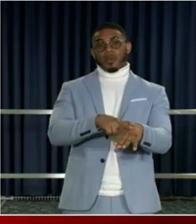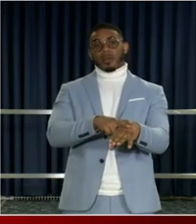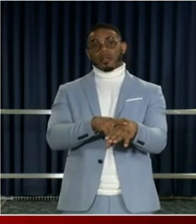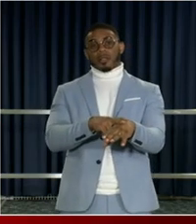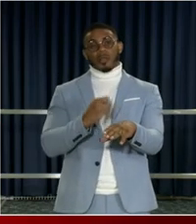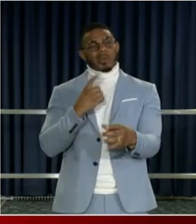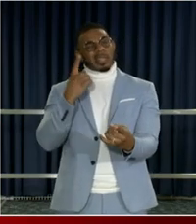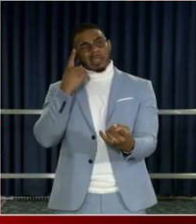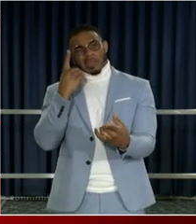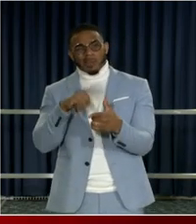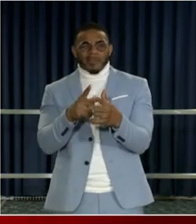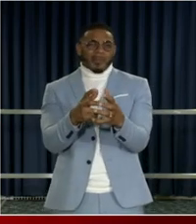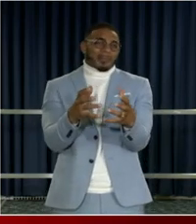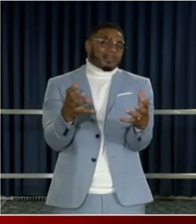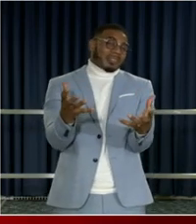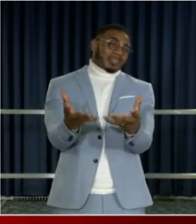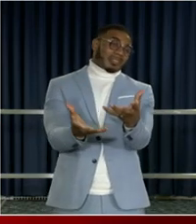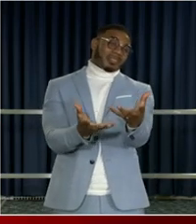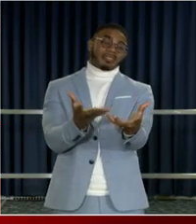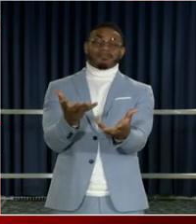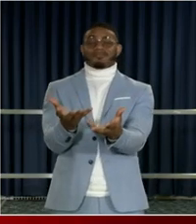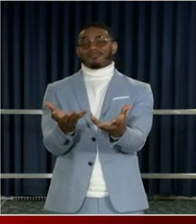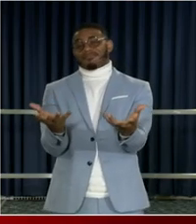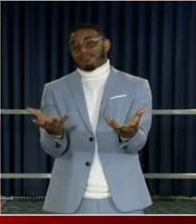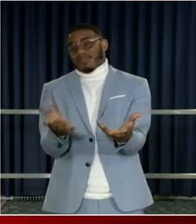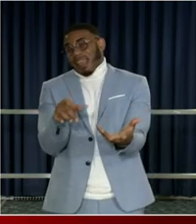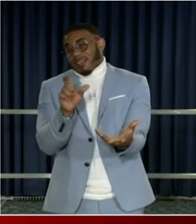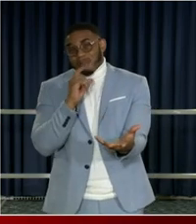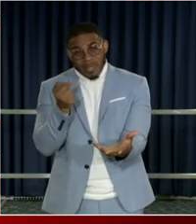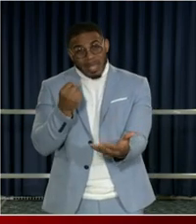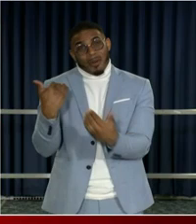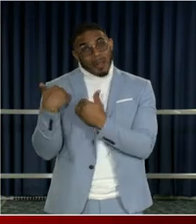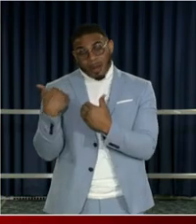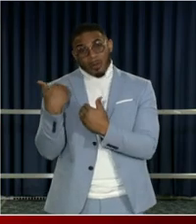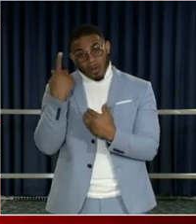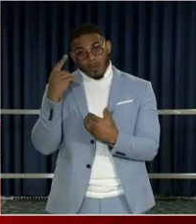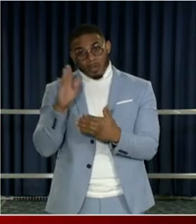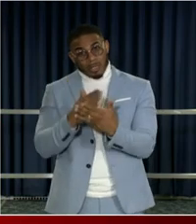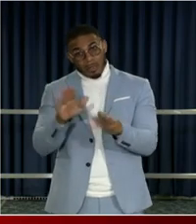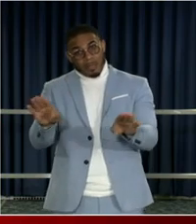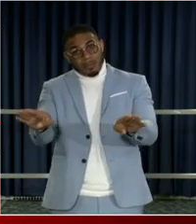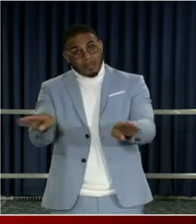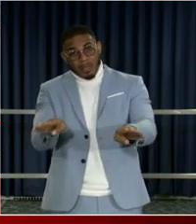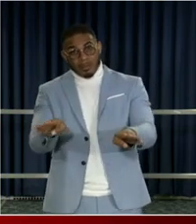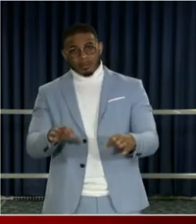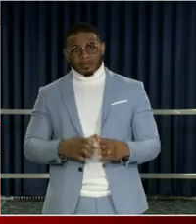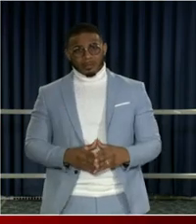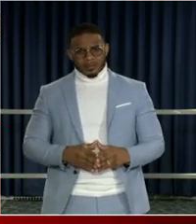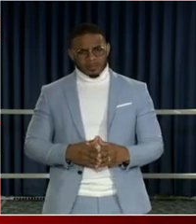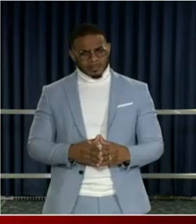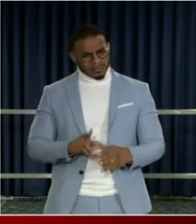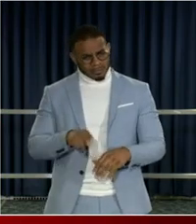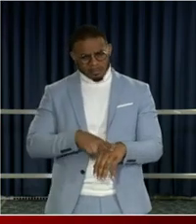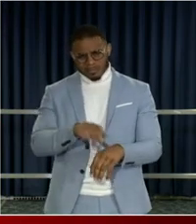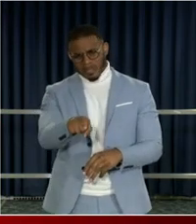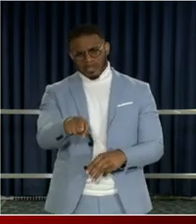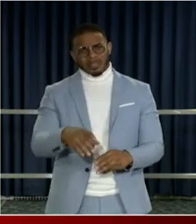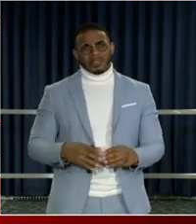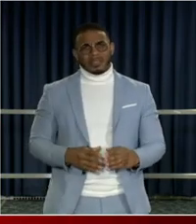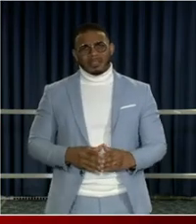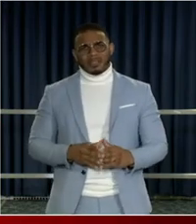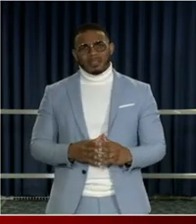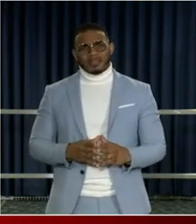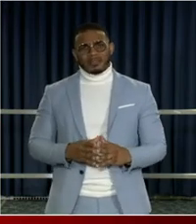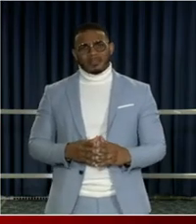we think are very much have to be held accountable for the carnage.